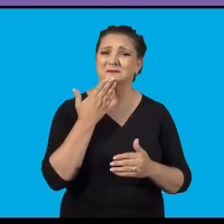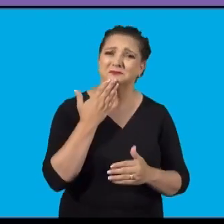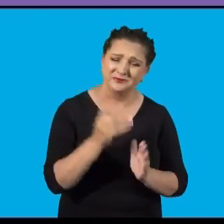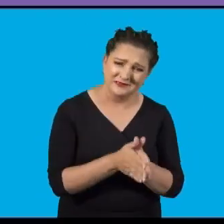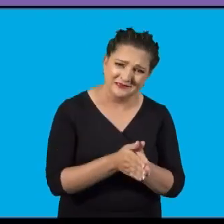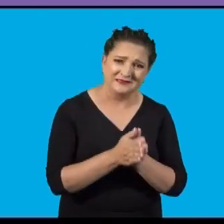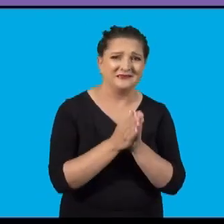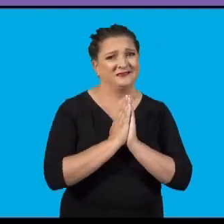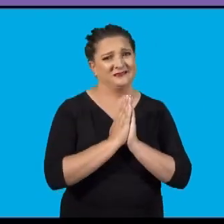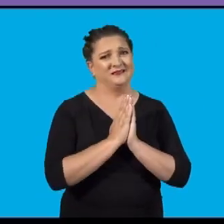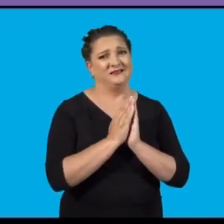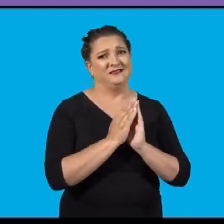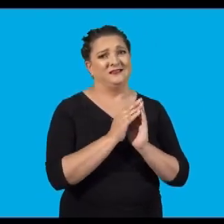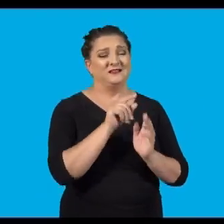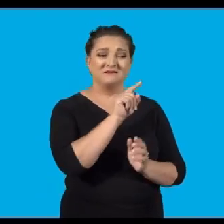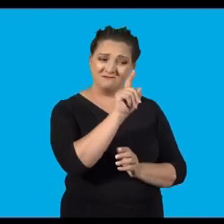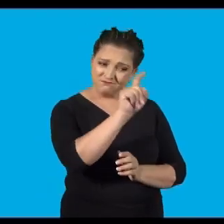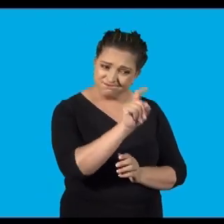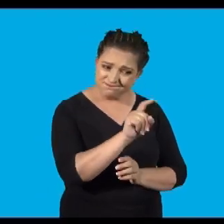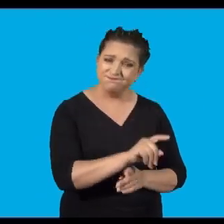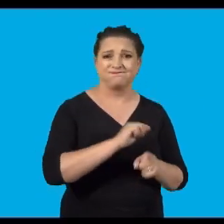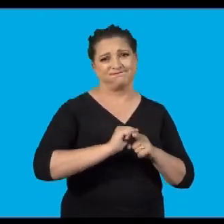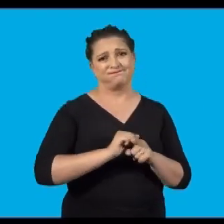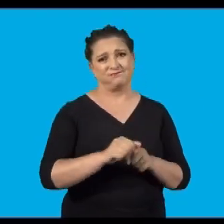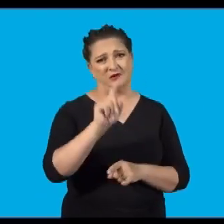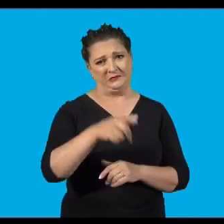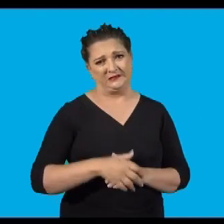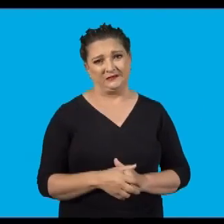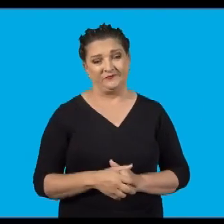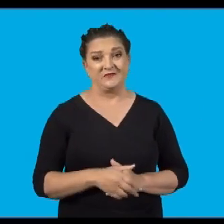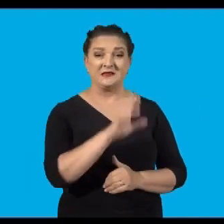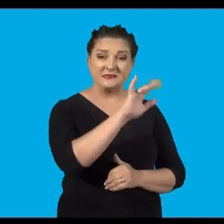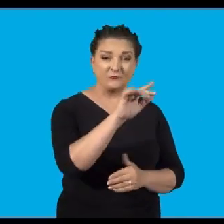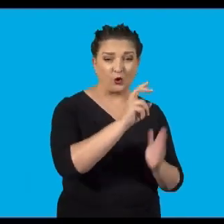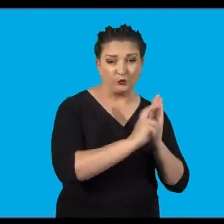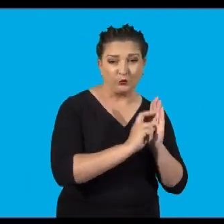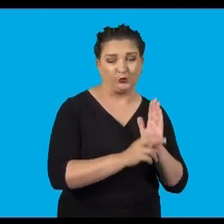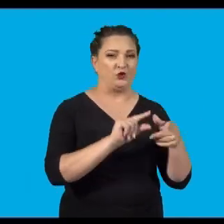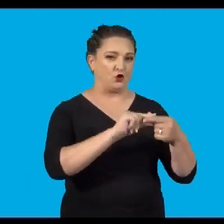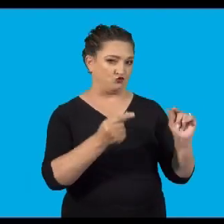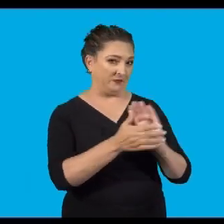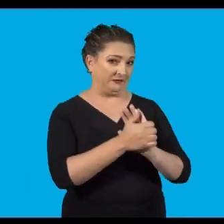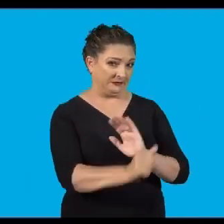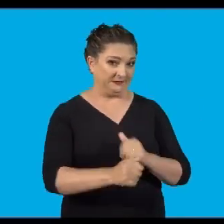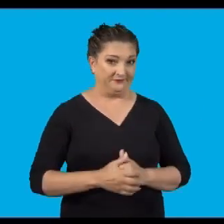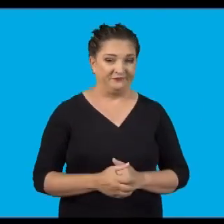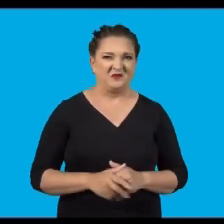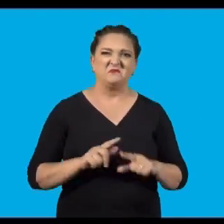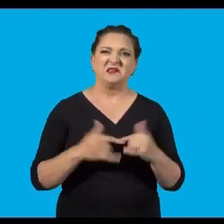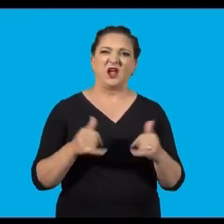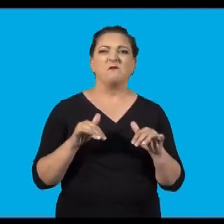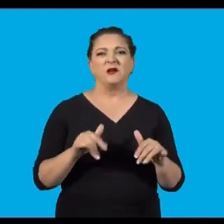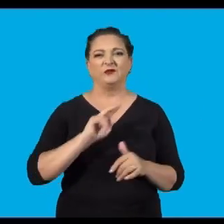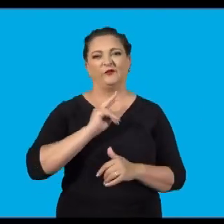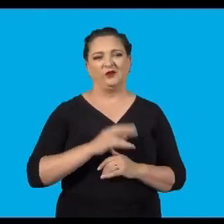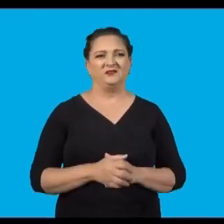So please, learners, we are appealing to you. You'll have to practice those spelling rules and the grammar skills. So let's dig